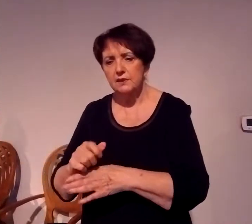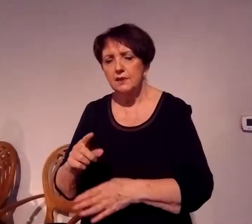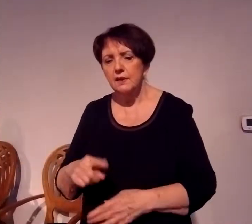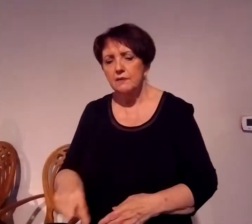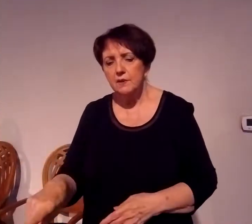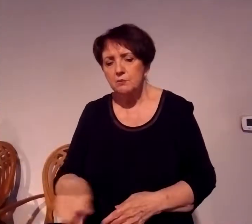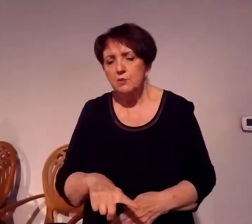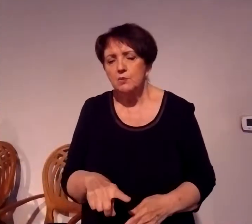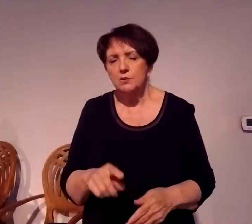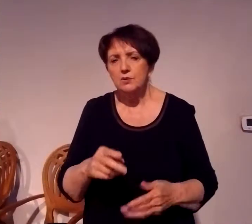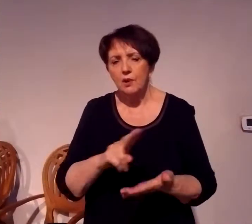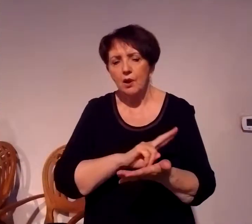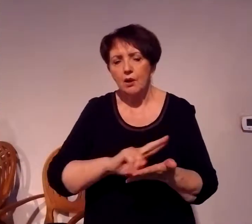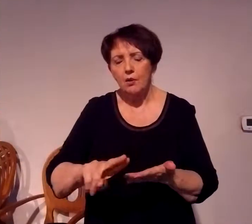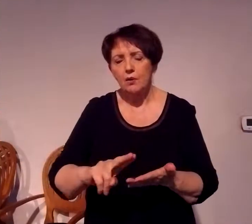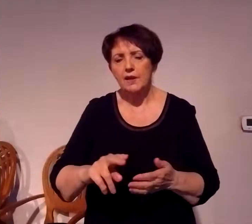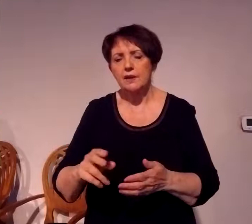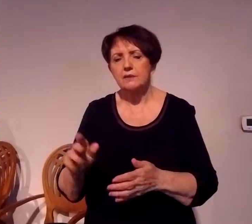of events.